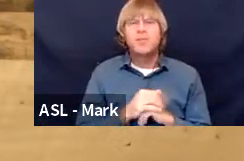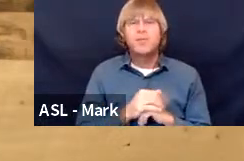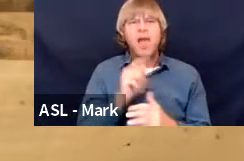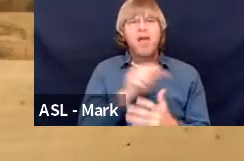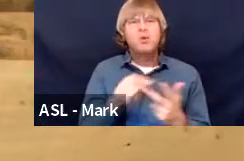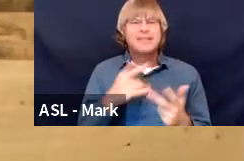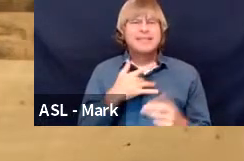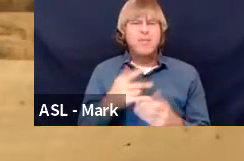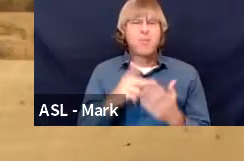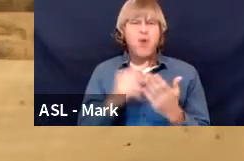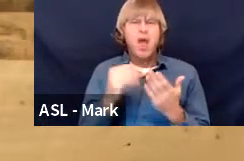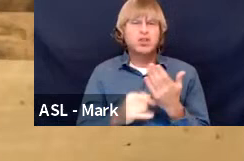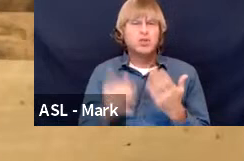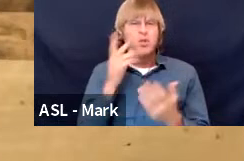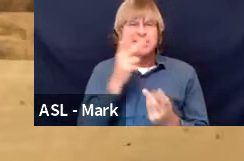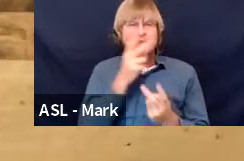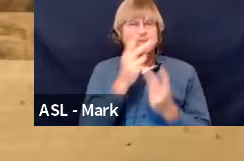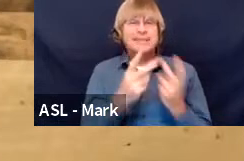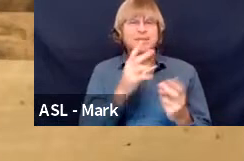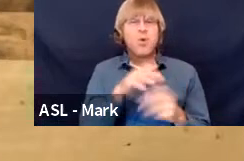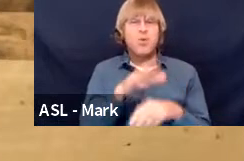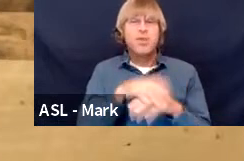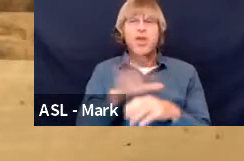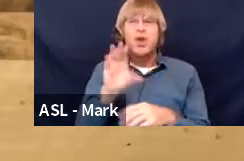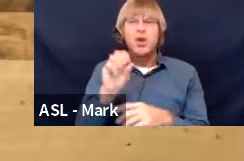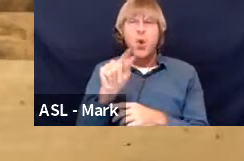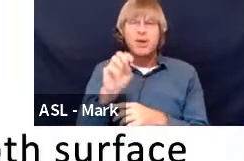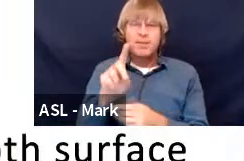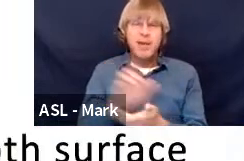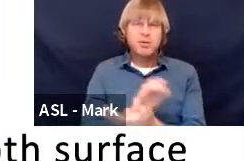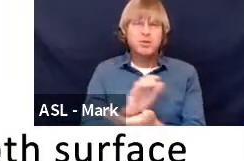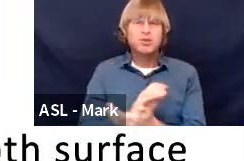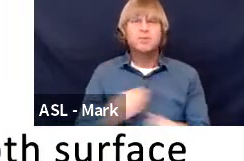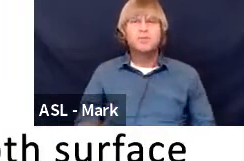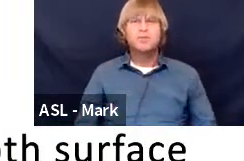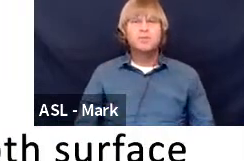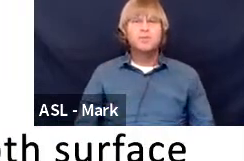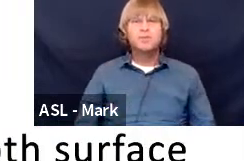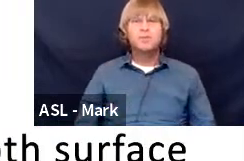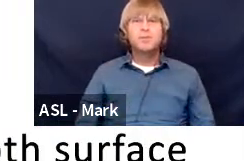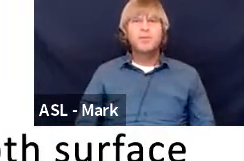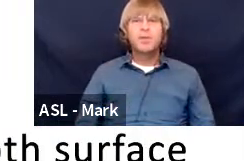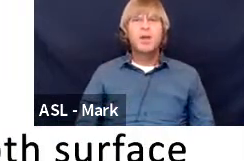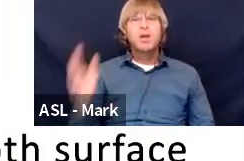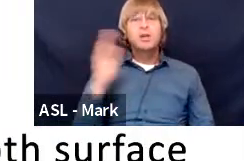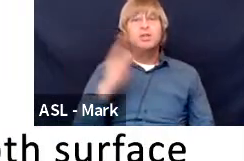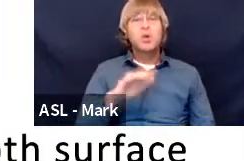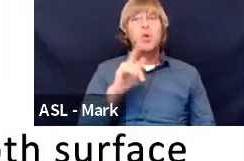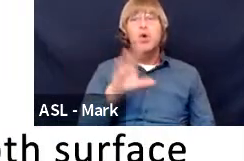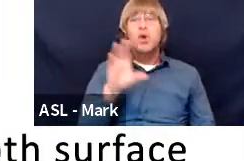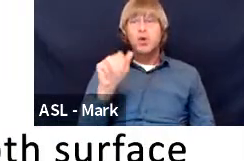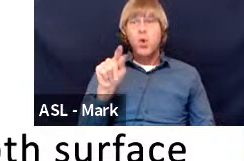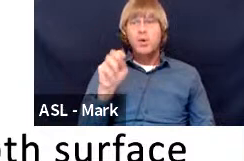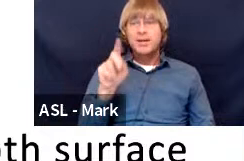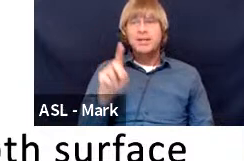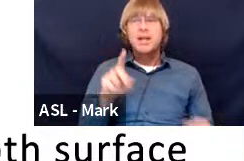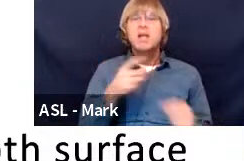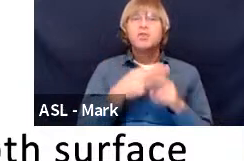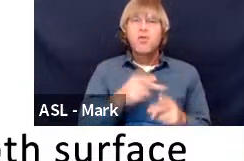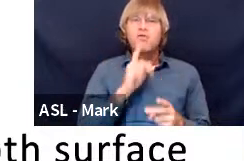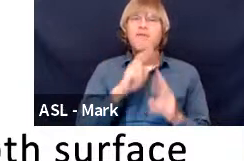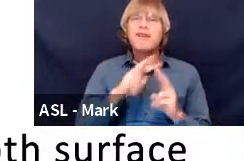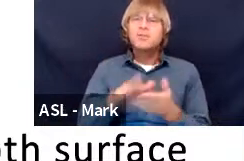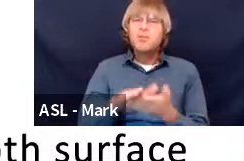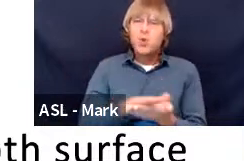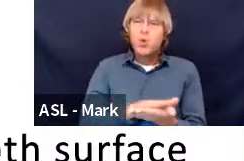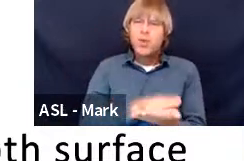are the typical projects that you'll see done on coated papers. So when we're talking about coated, it's known for a really